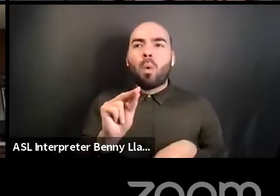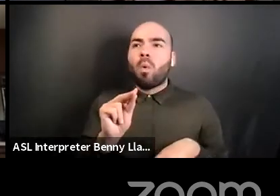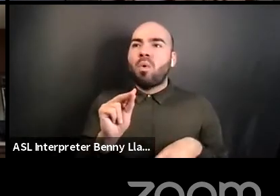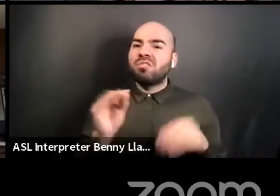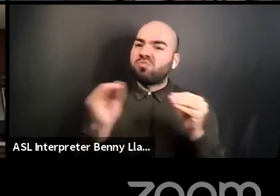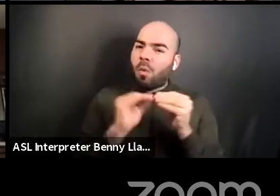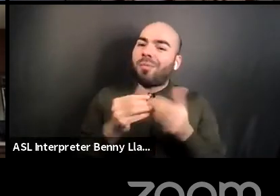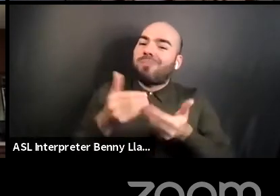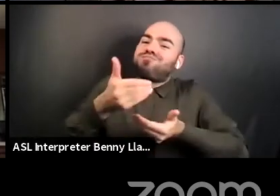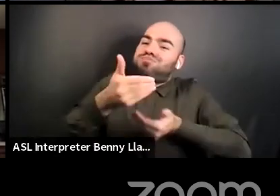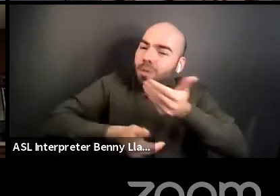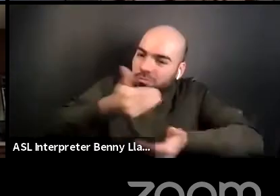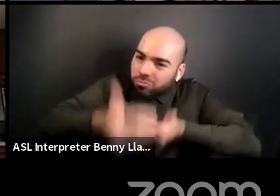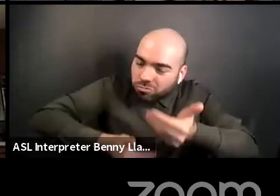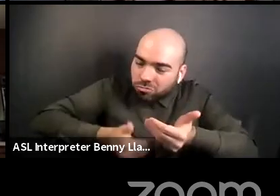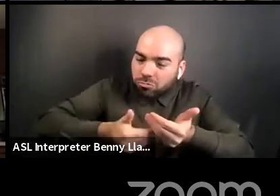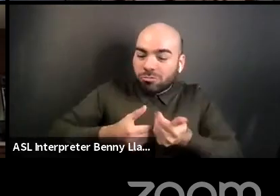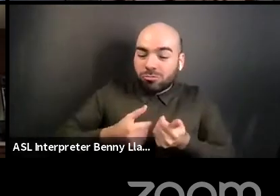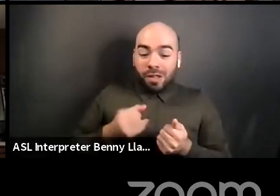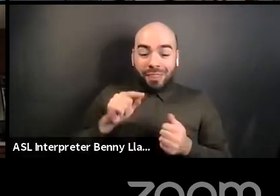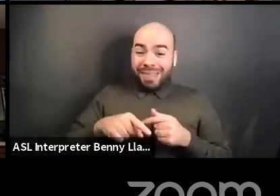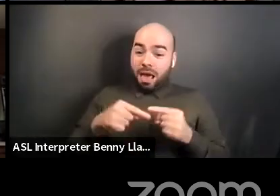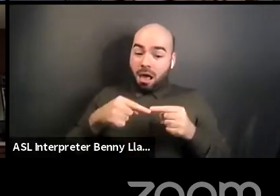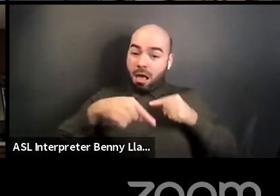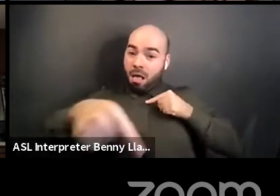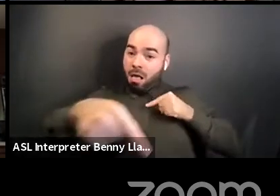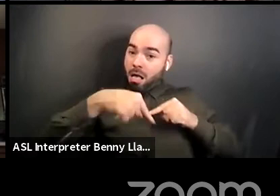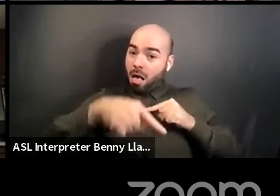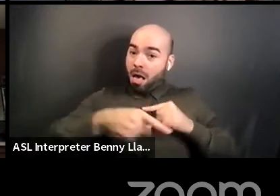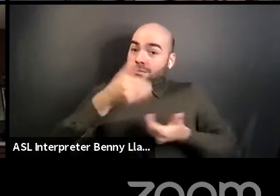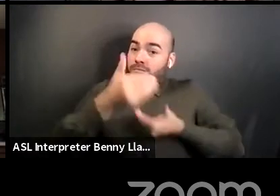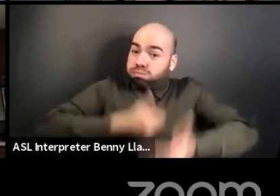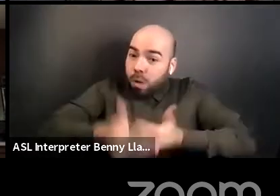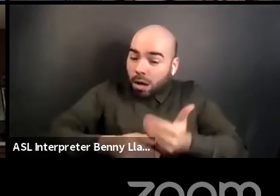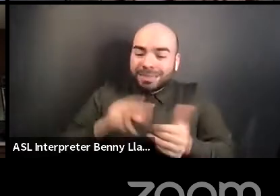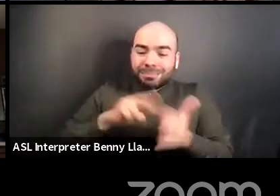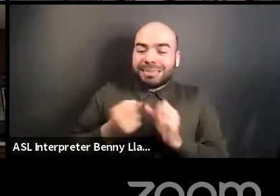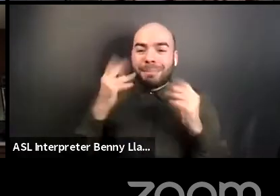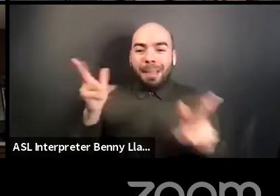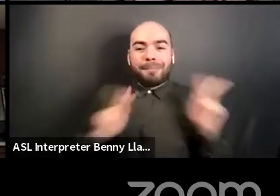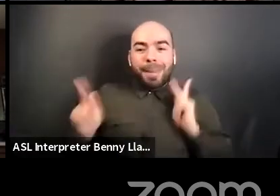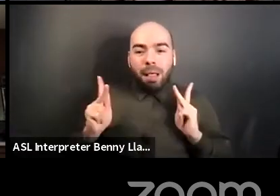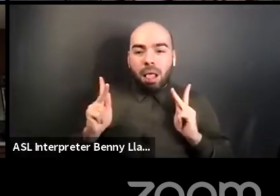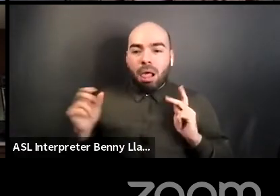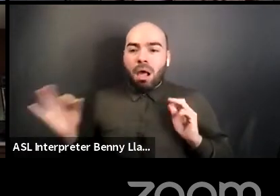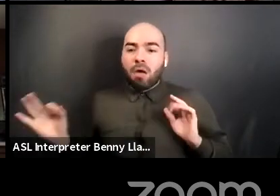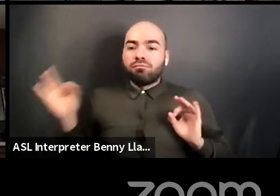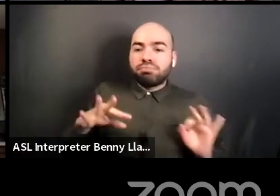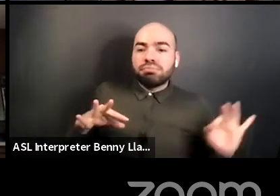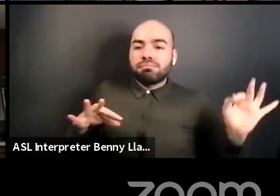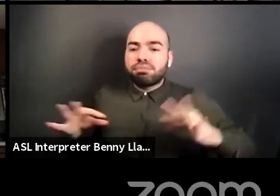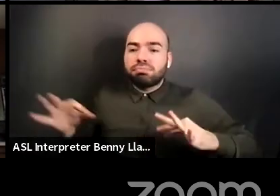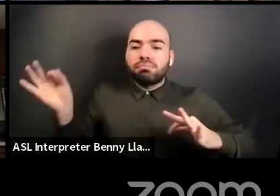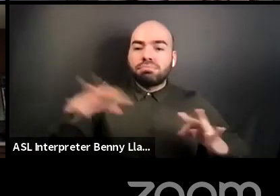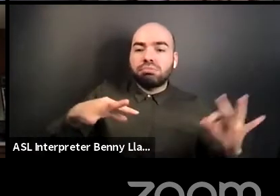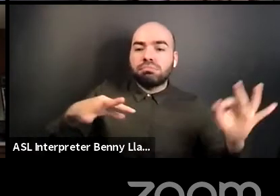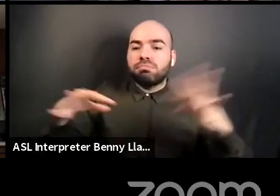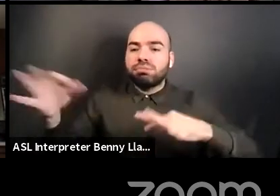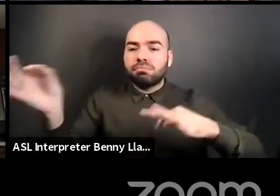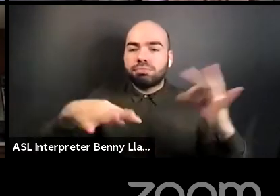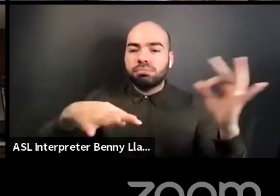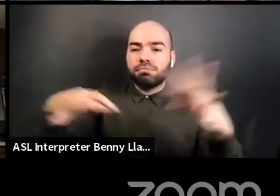people giving and being in conversation. And that at each of those steps, there needs to